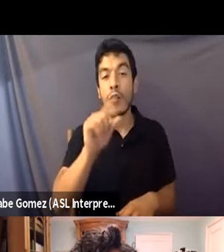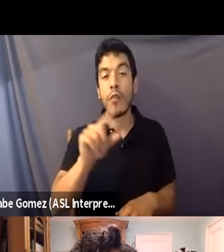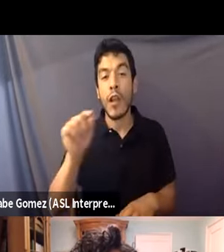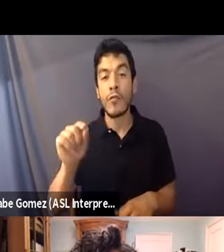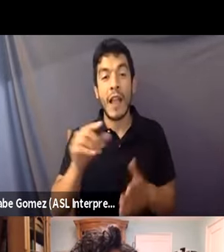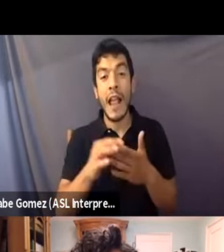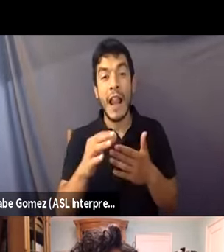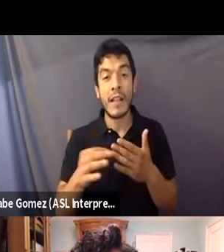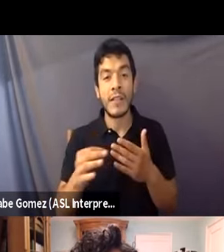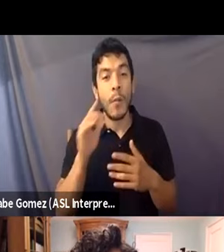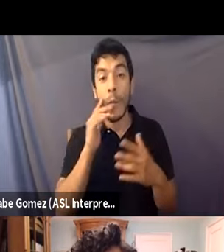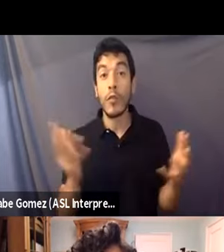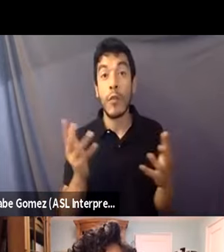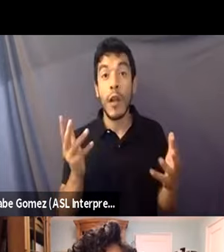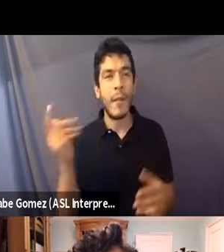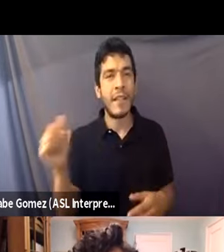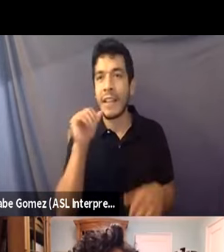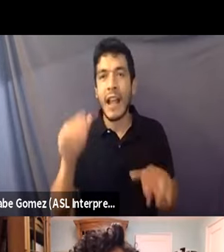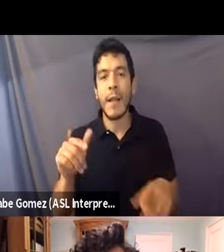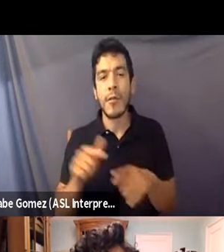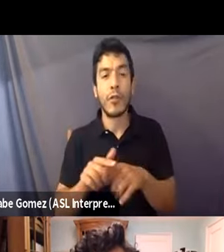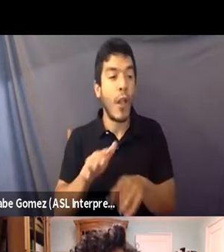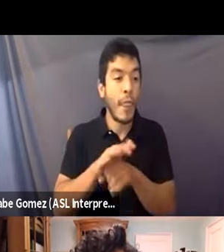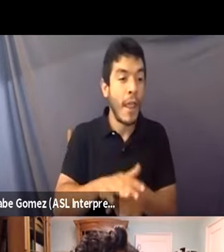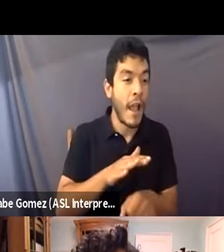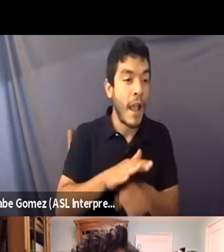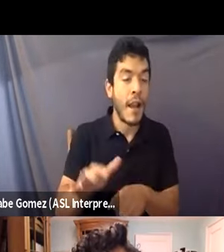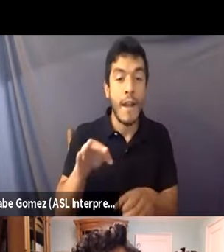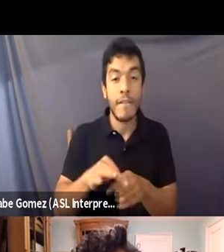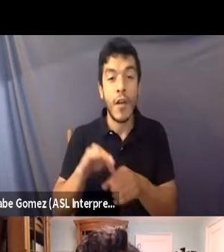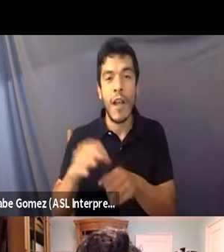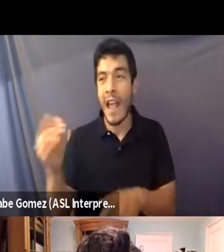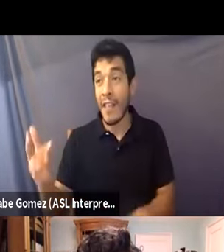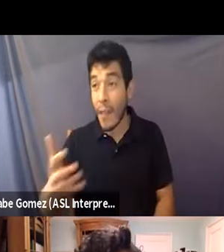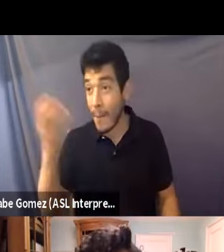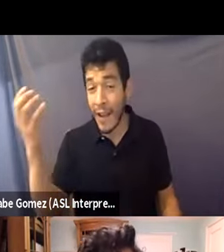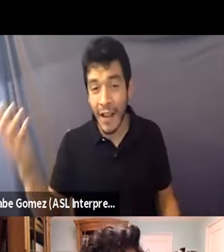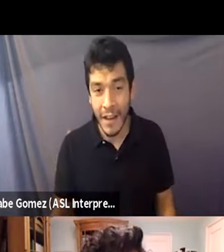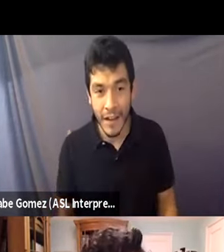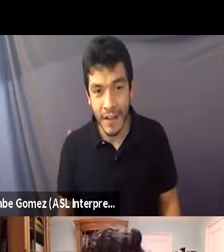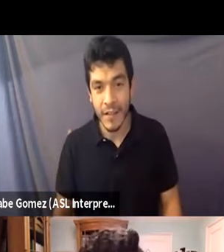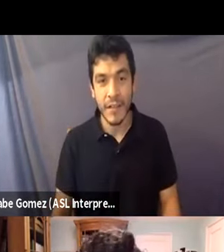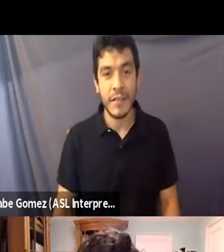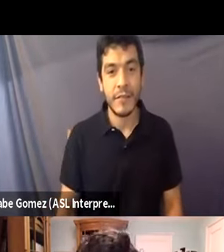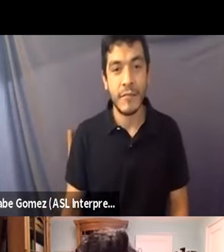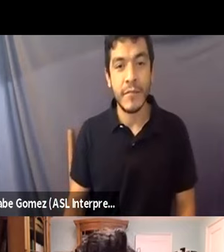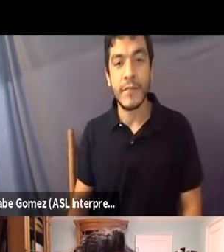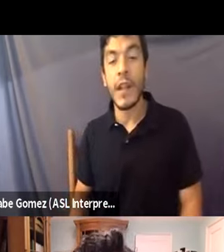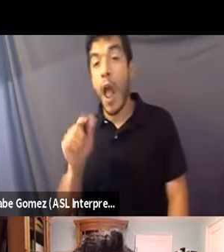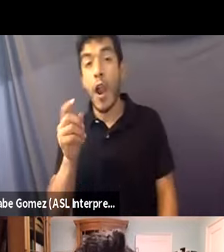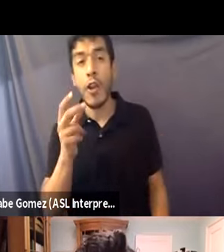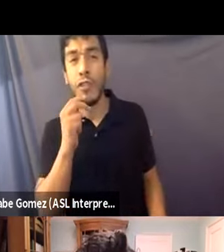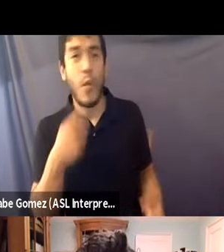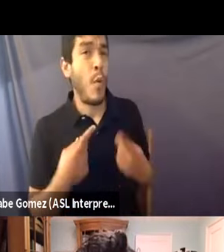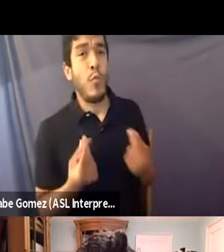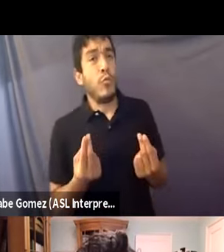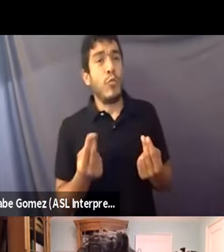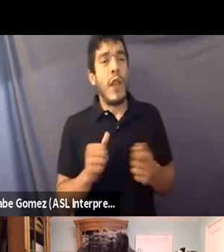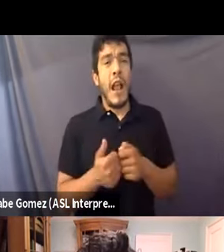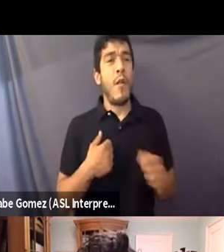Because they weren't able to suppress enough votes to determine the outcome. And they mad about it. Right. So how do we fight back? Like, I know we have, what are our legal